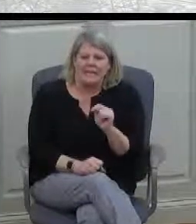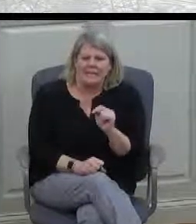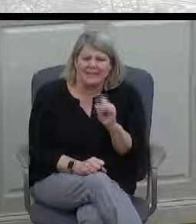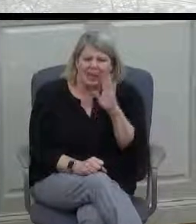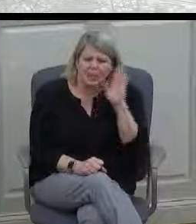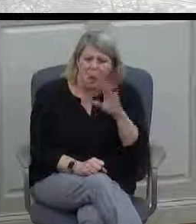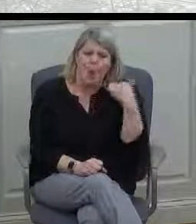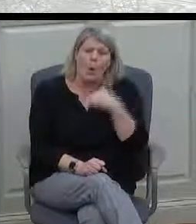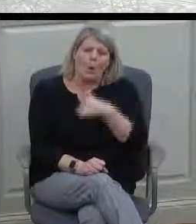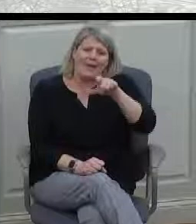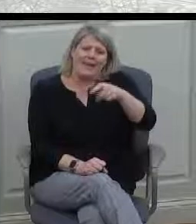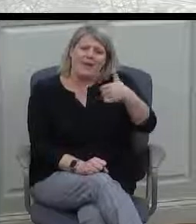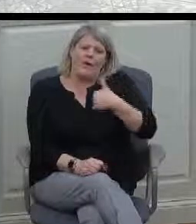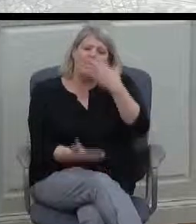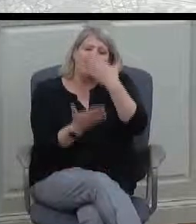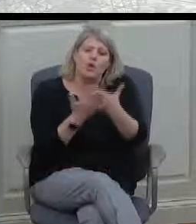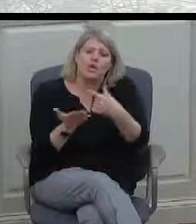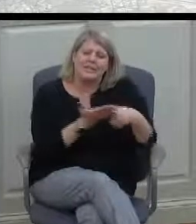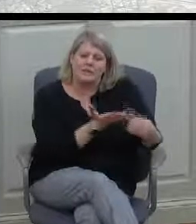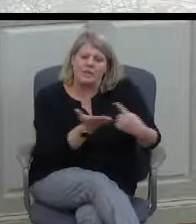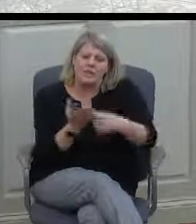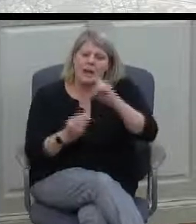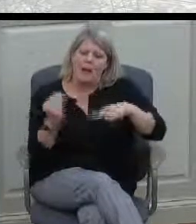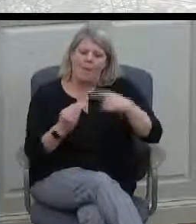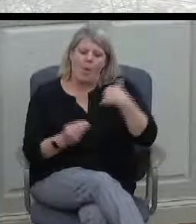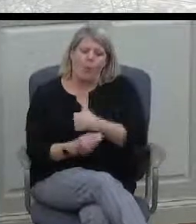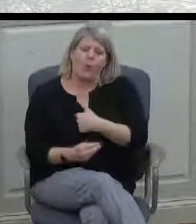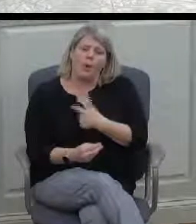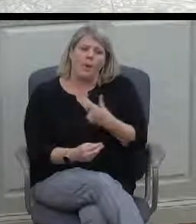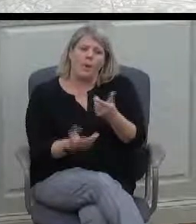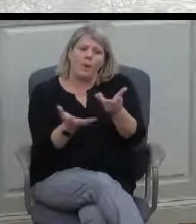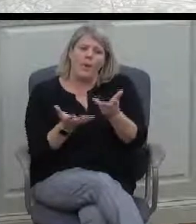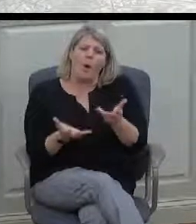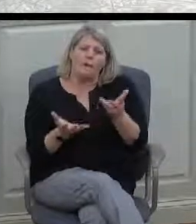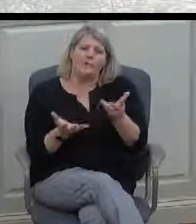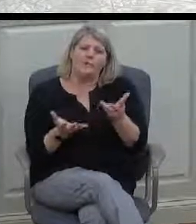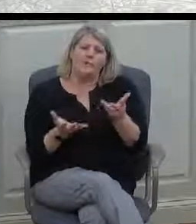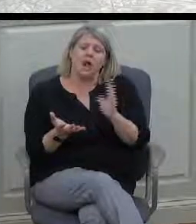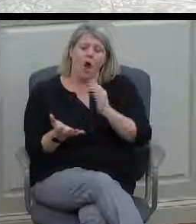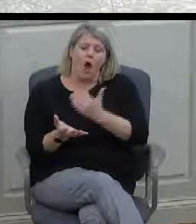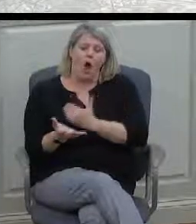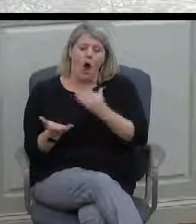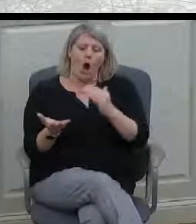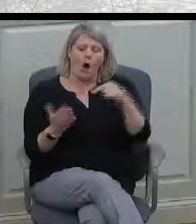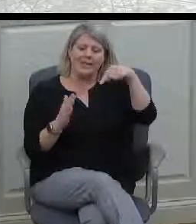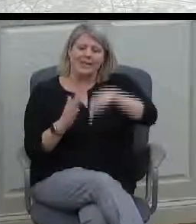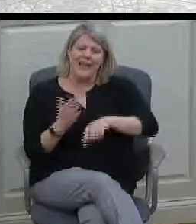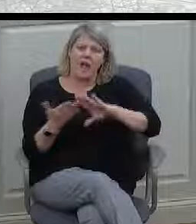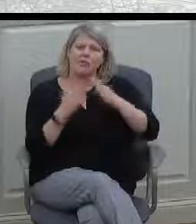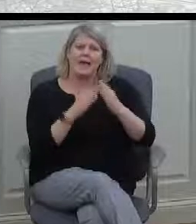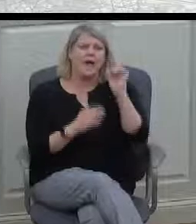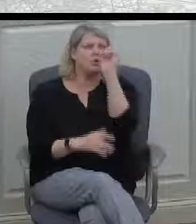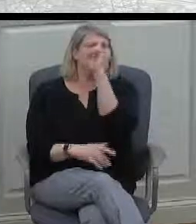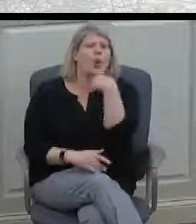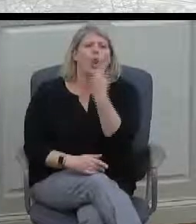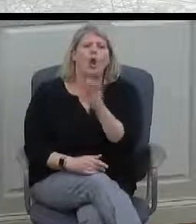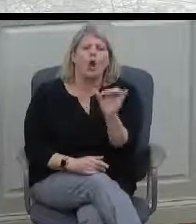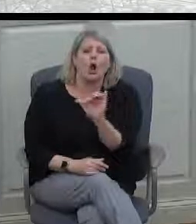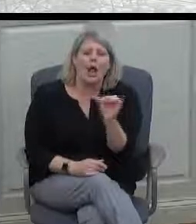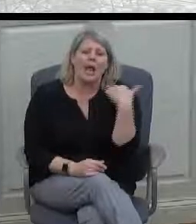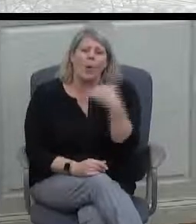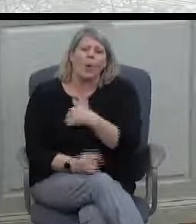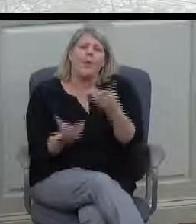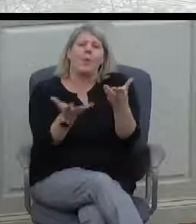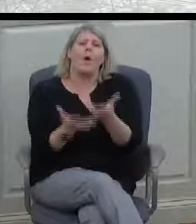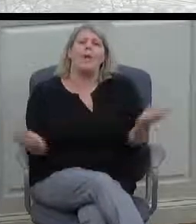we need to have a good discussion about what we actually want what we want the downtown to be, right? Do we want, we've talked a lot about moving residential more